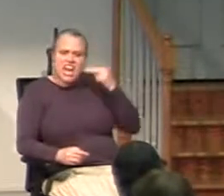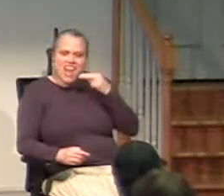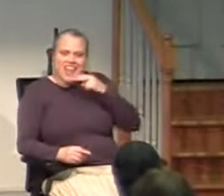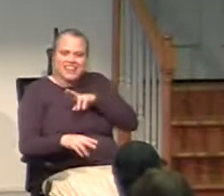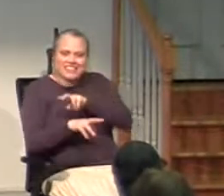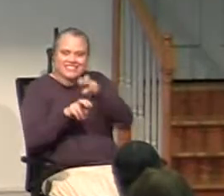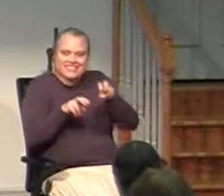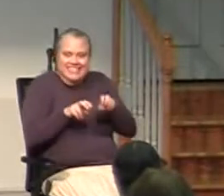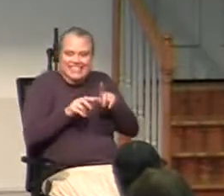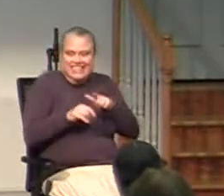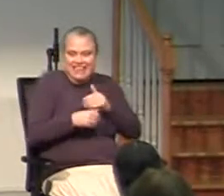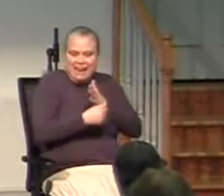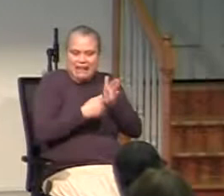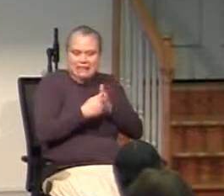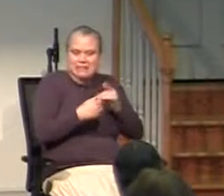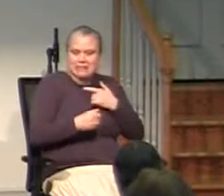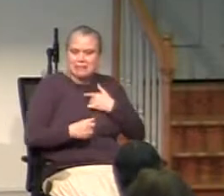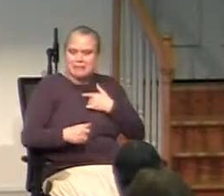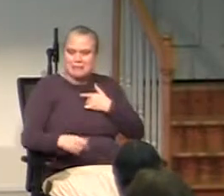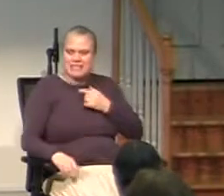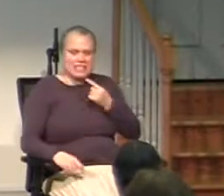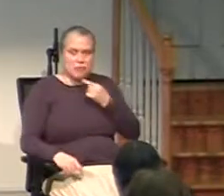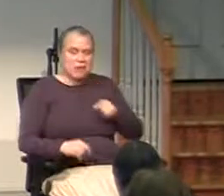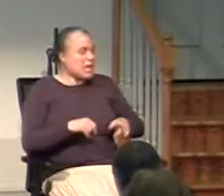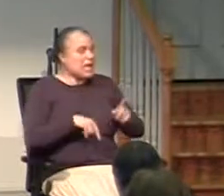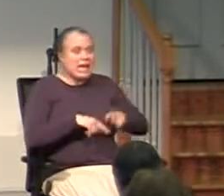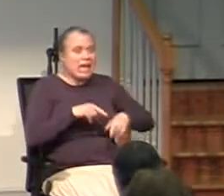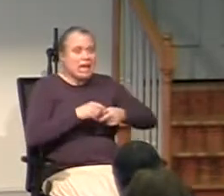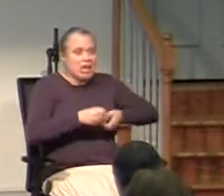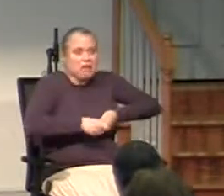can't get rid of those Bible stories by Uncle Arthur."